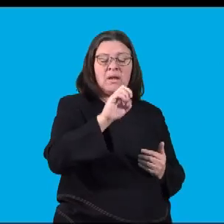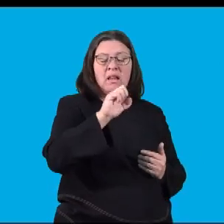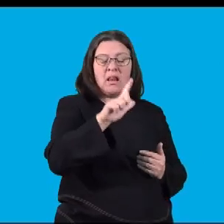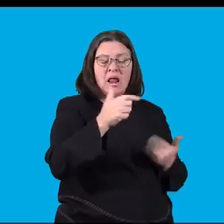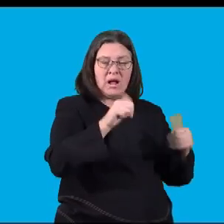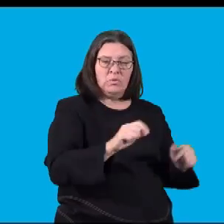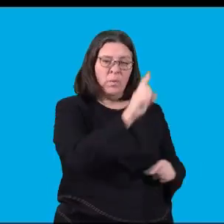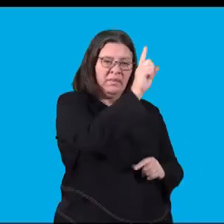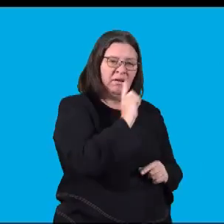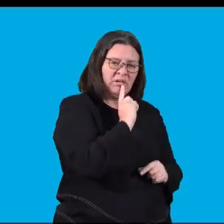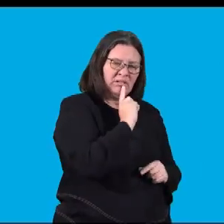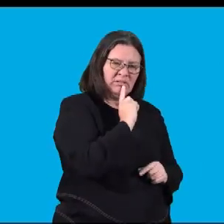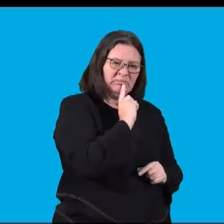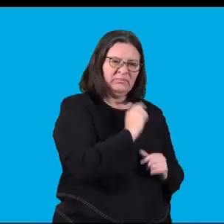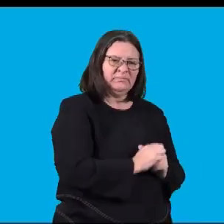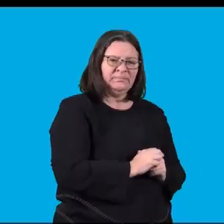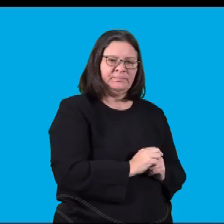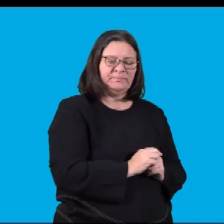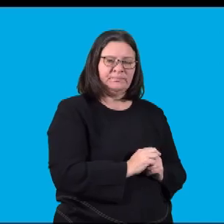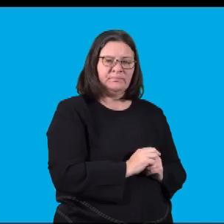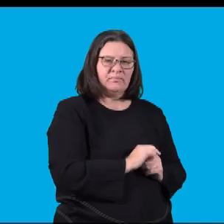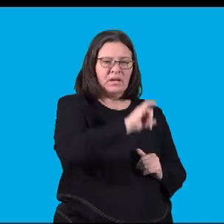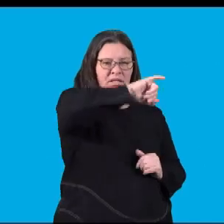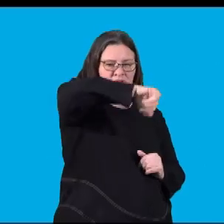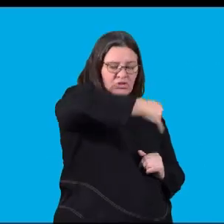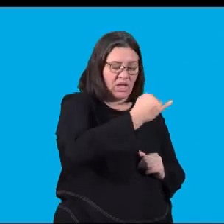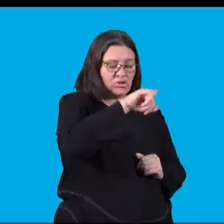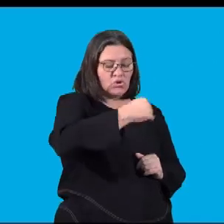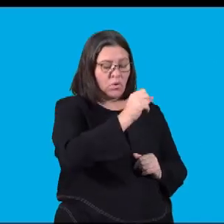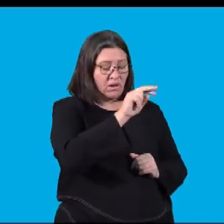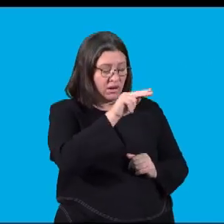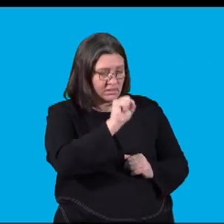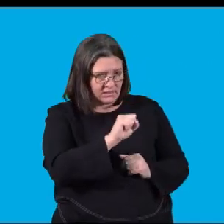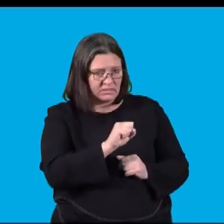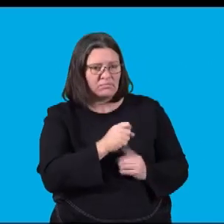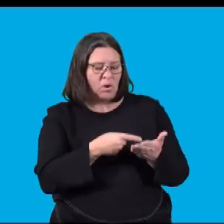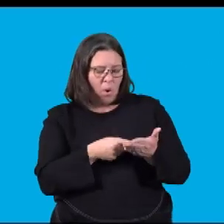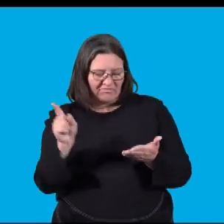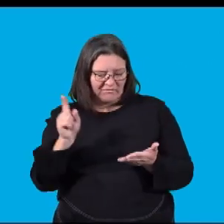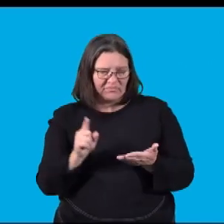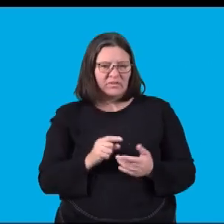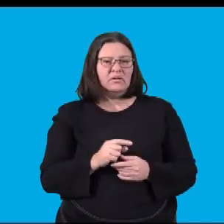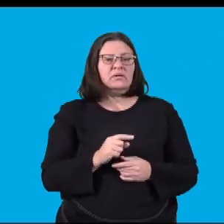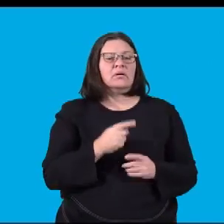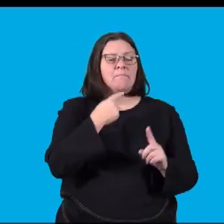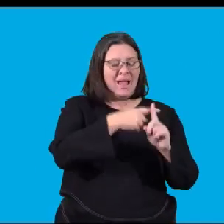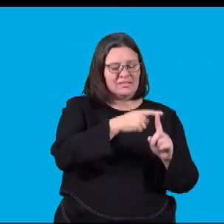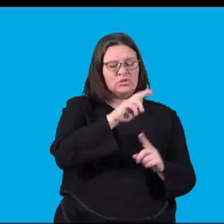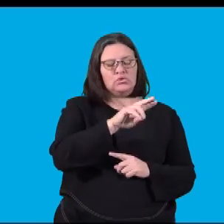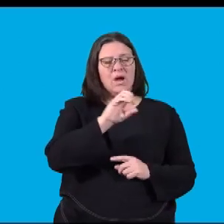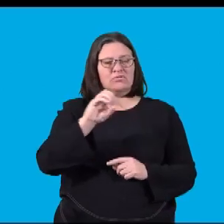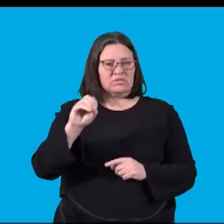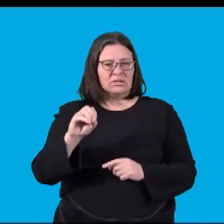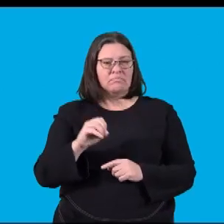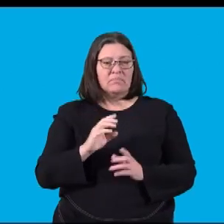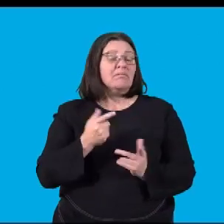your 1,000. And then you now say, J. Jones' debt, which is now being written off, 200, you add it, then you